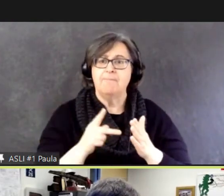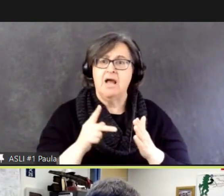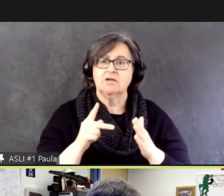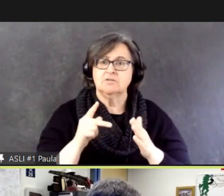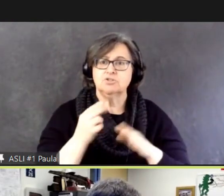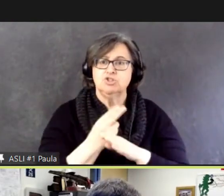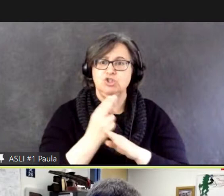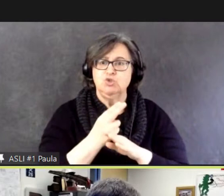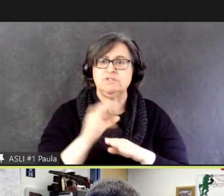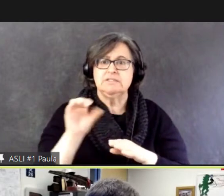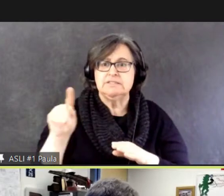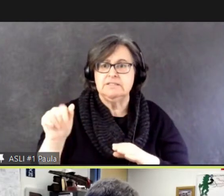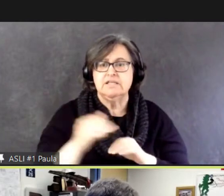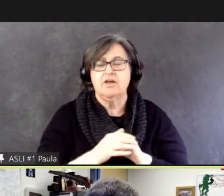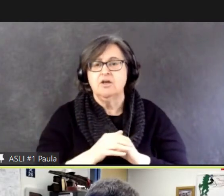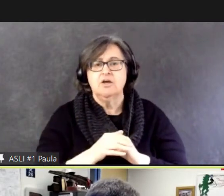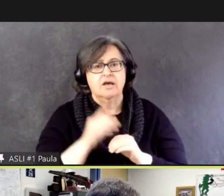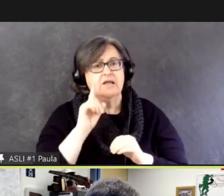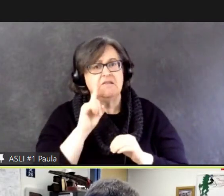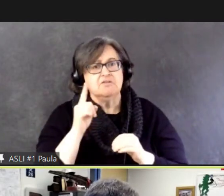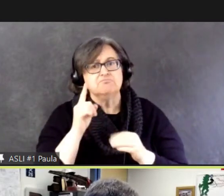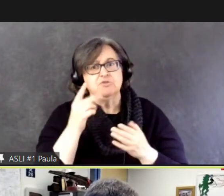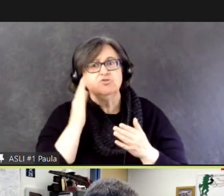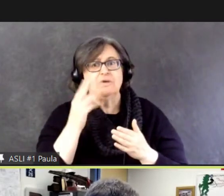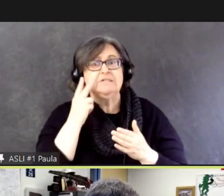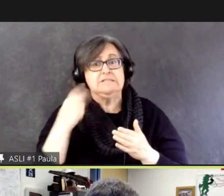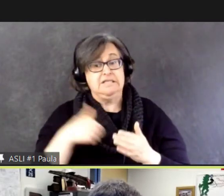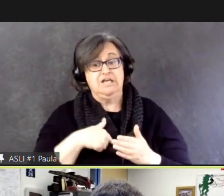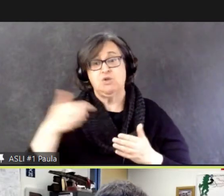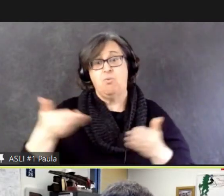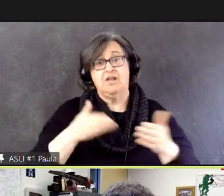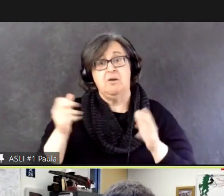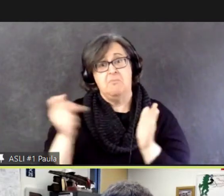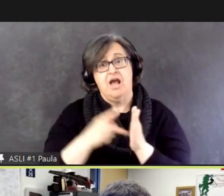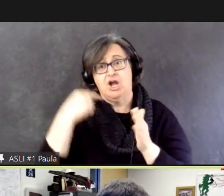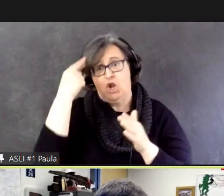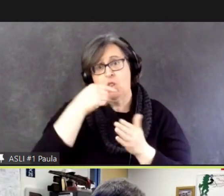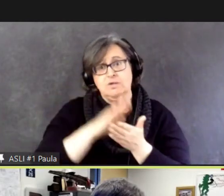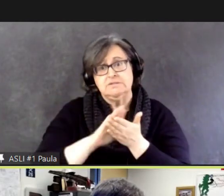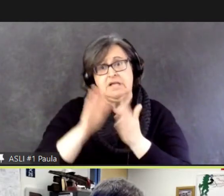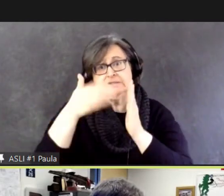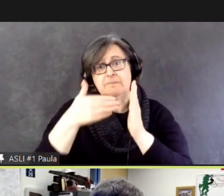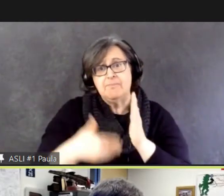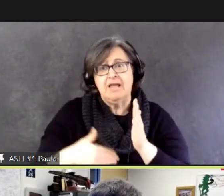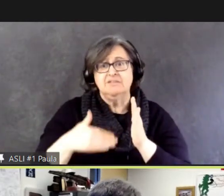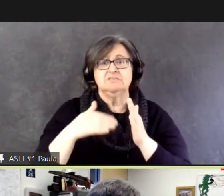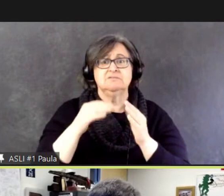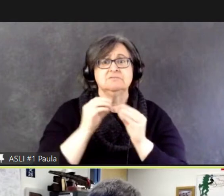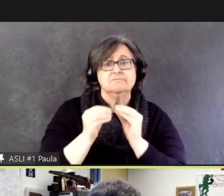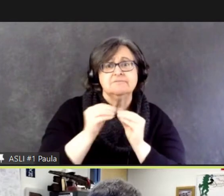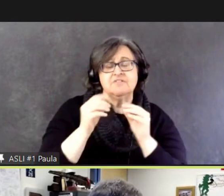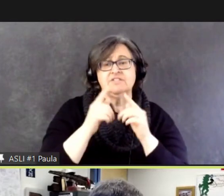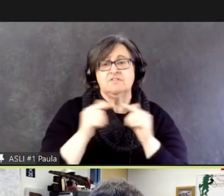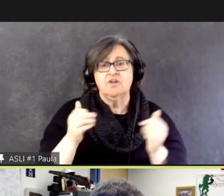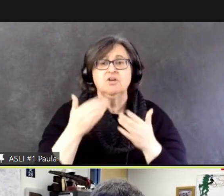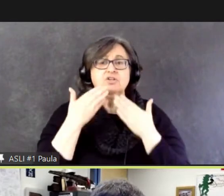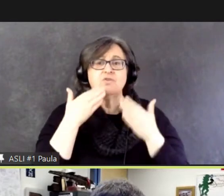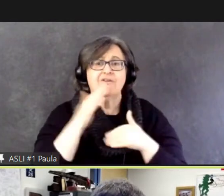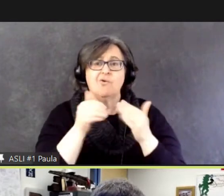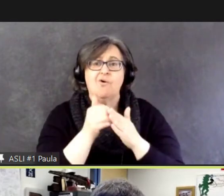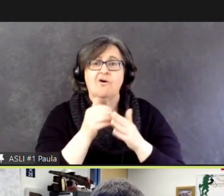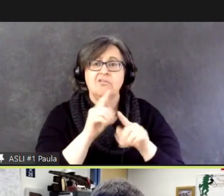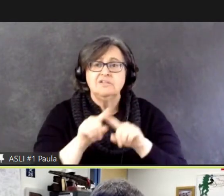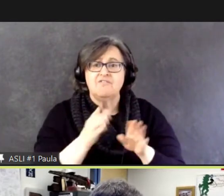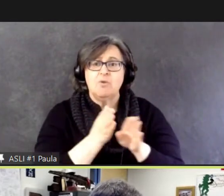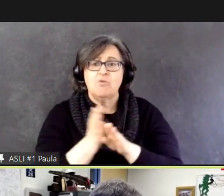been outstanding. And I'm really, really proud of both the management that led the effort, as well as all the trades that put in their time and energy working on it. So if